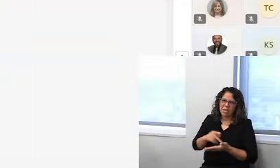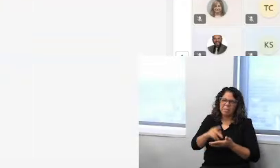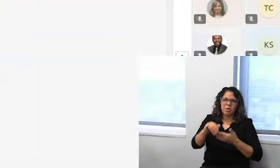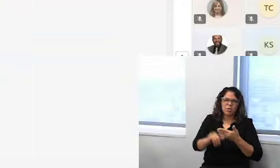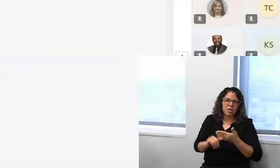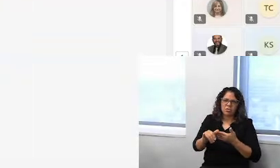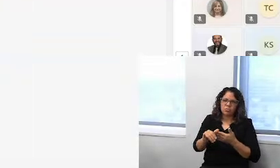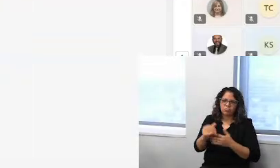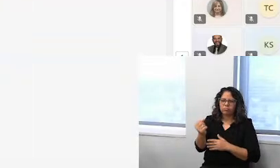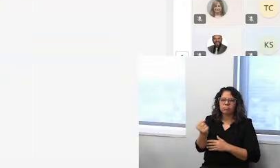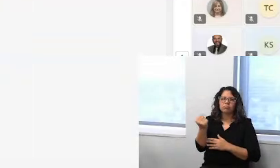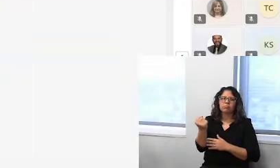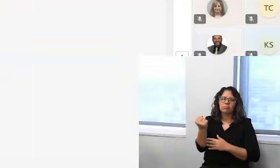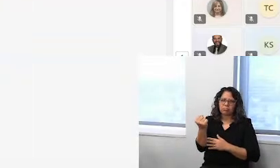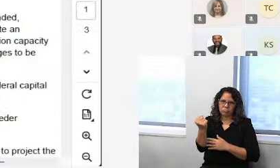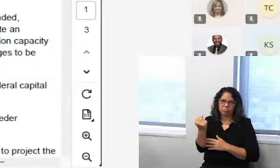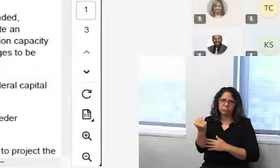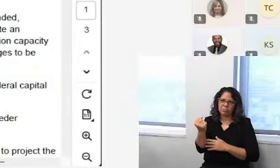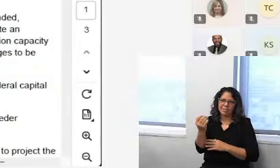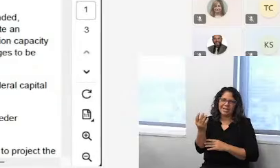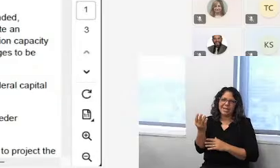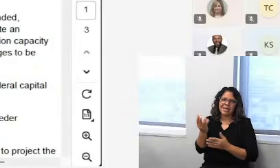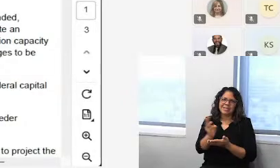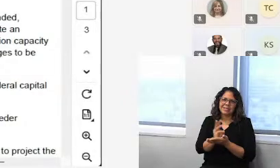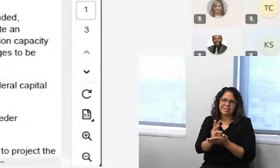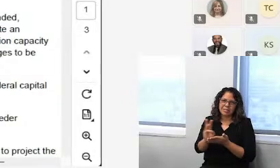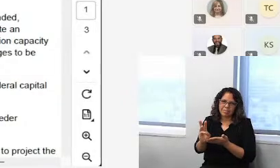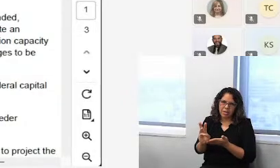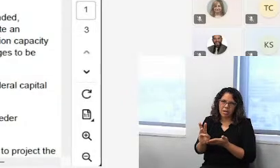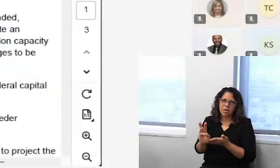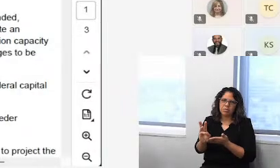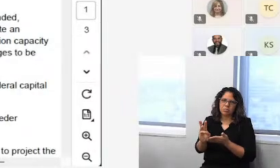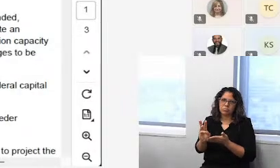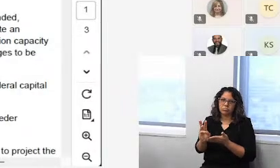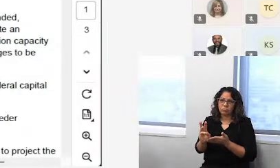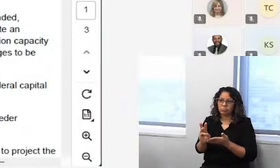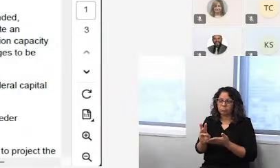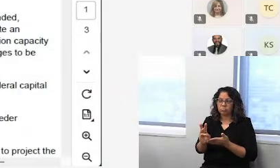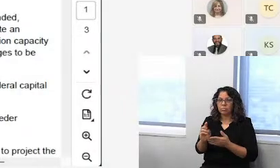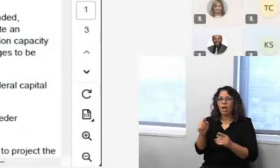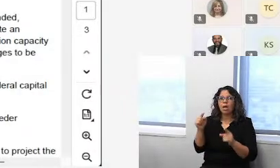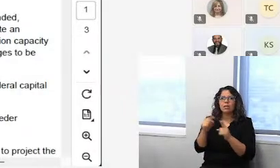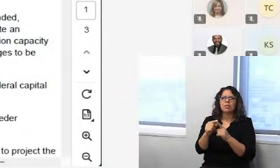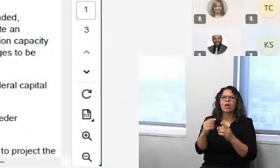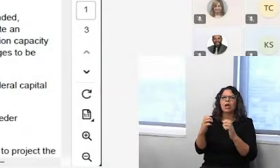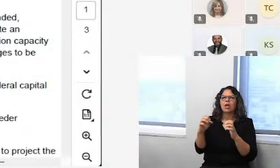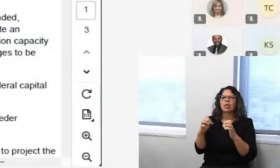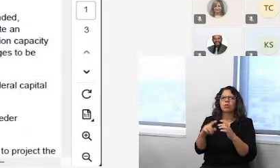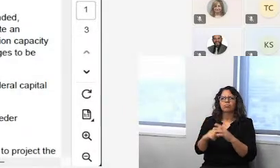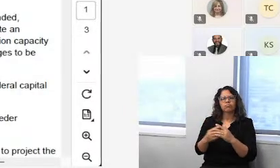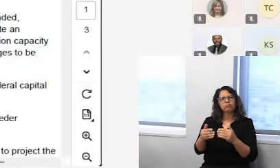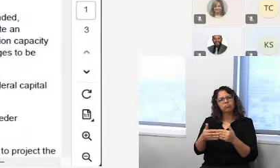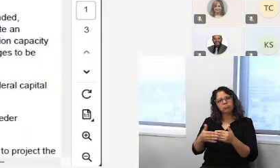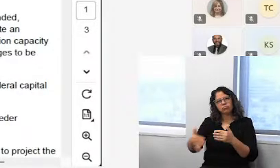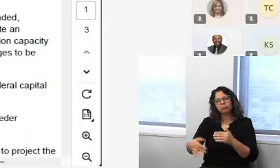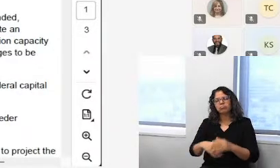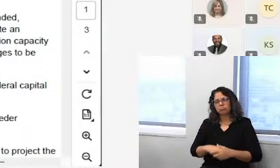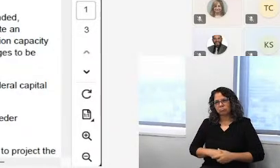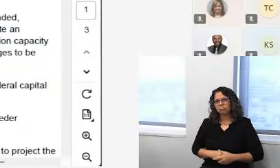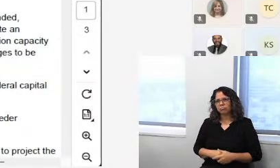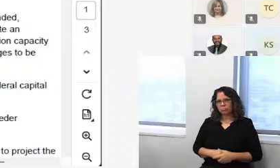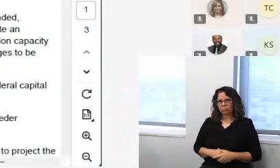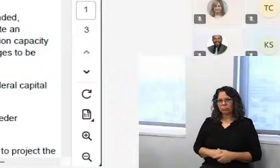stopped for 6 weeks, and it's going to continue in January. Is that correct? Objection as to the